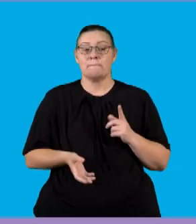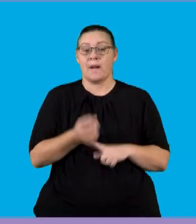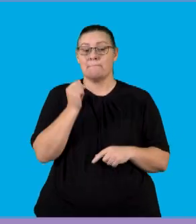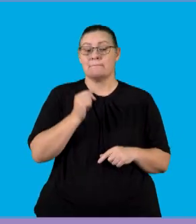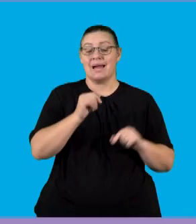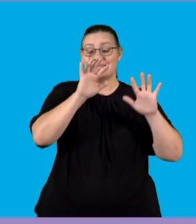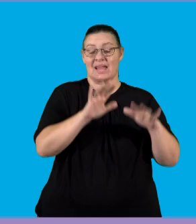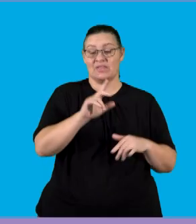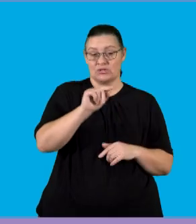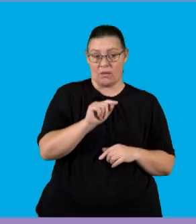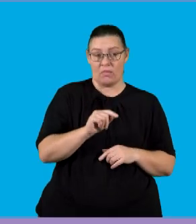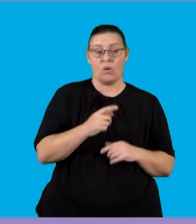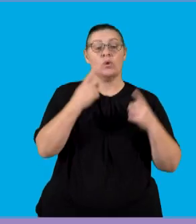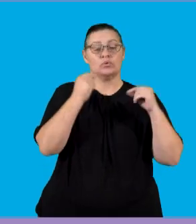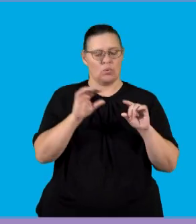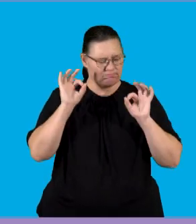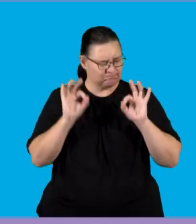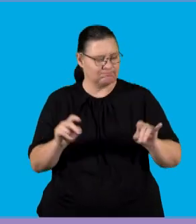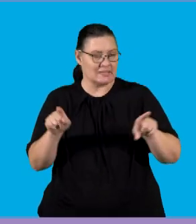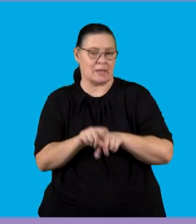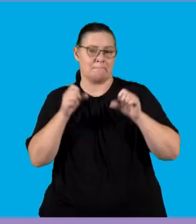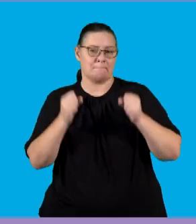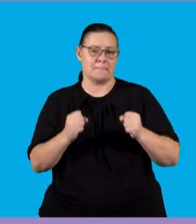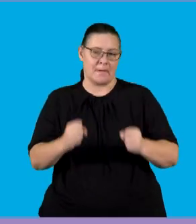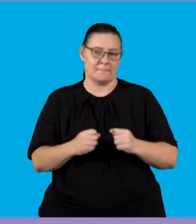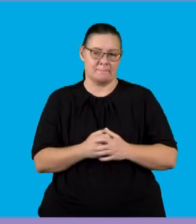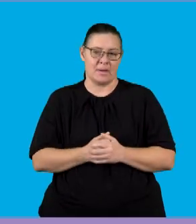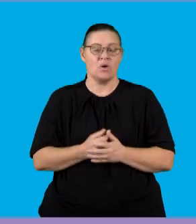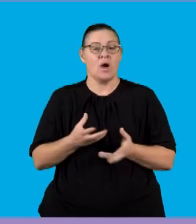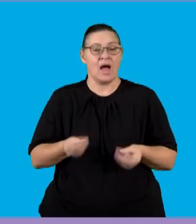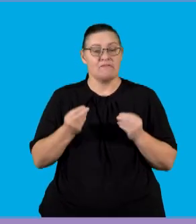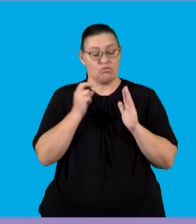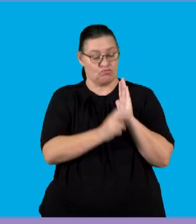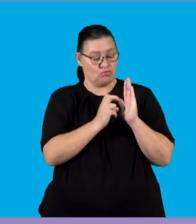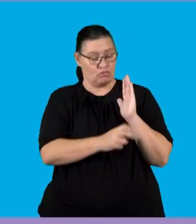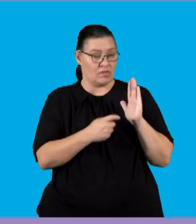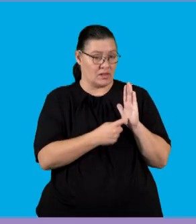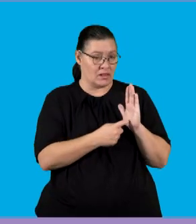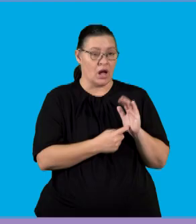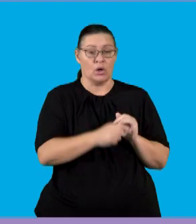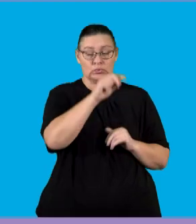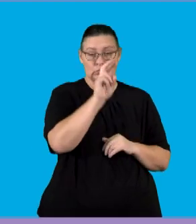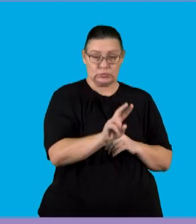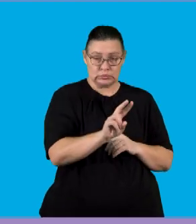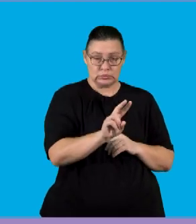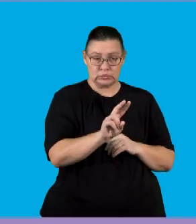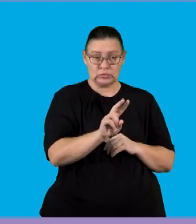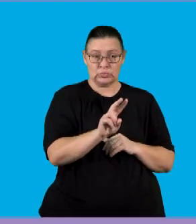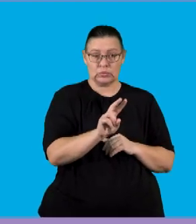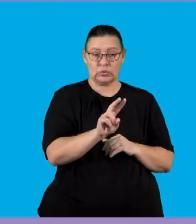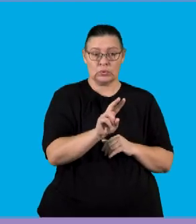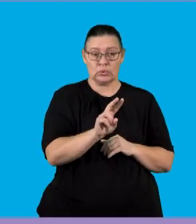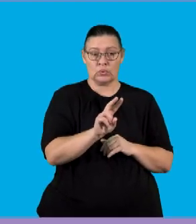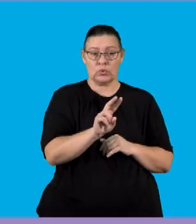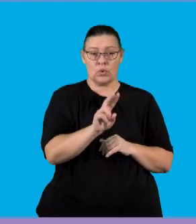find that 10th term, we are going to do exactly the same. So we are going to take our rule, which is 2